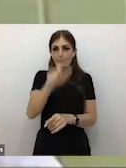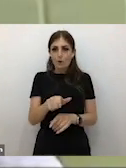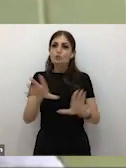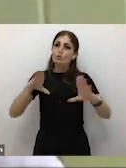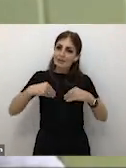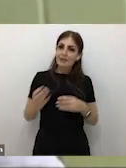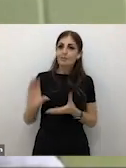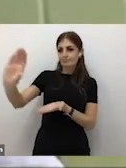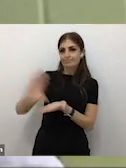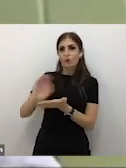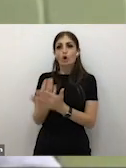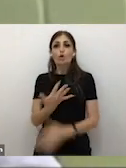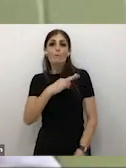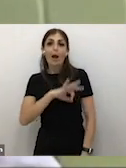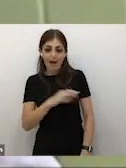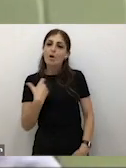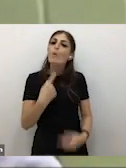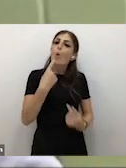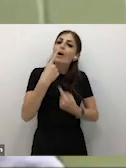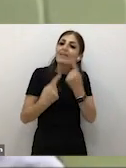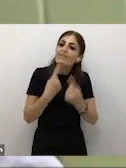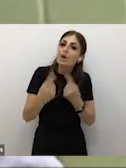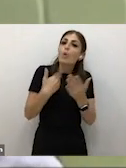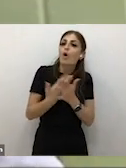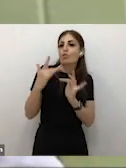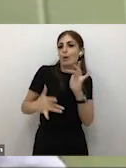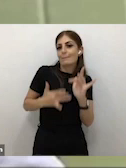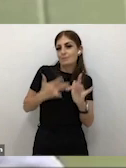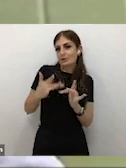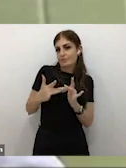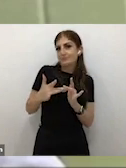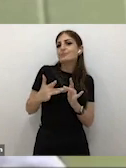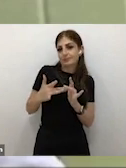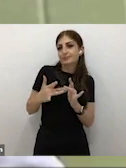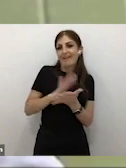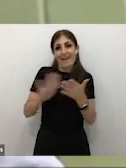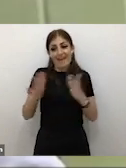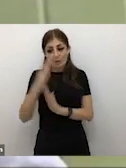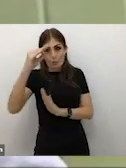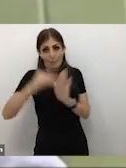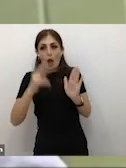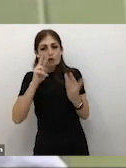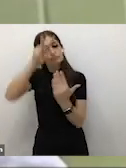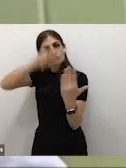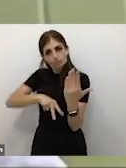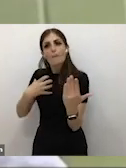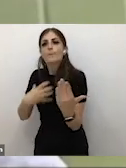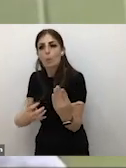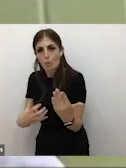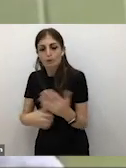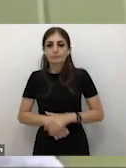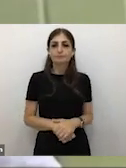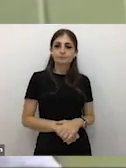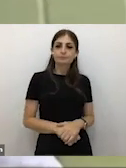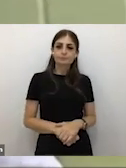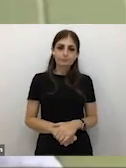behalf. There is more information about this on the opportunity page under how to apply. The other important thing to know is